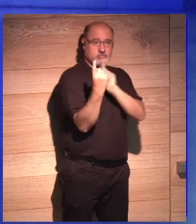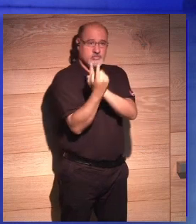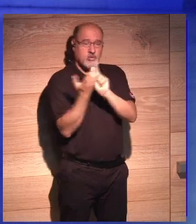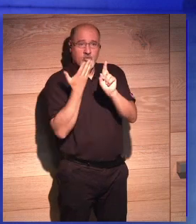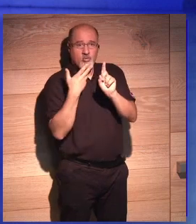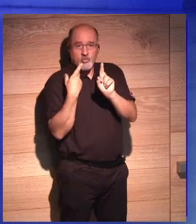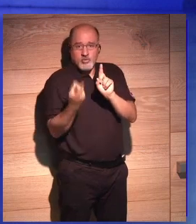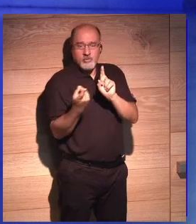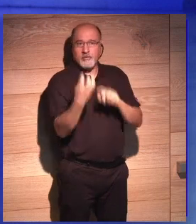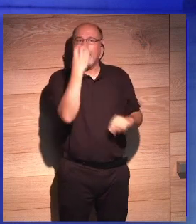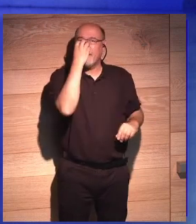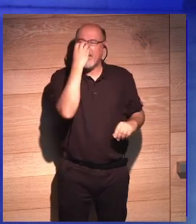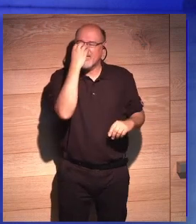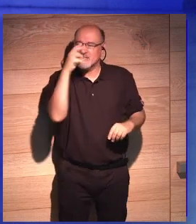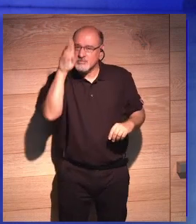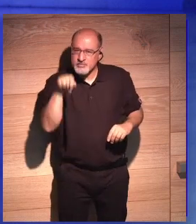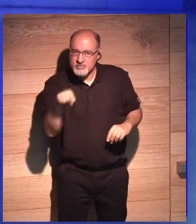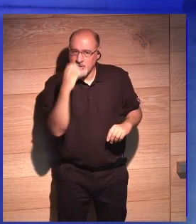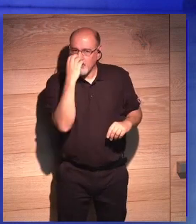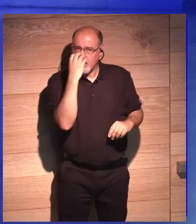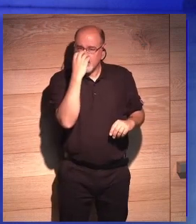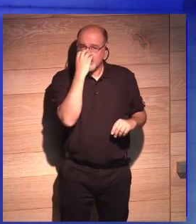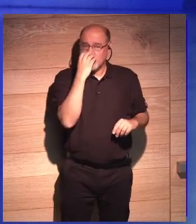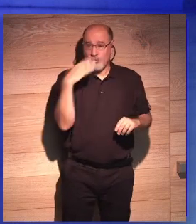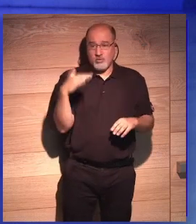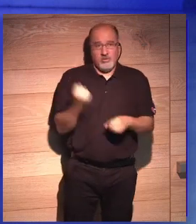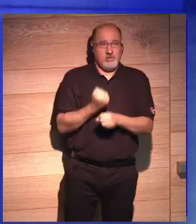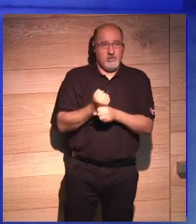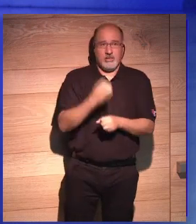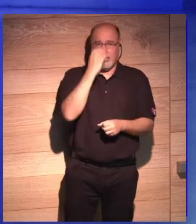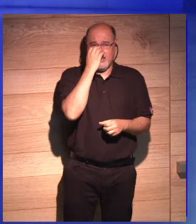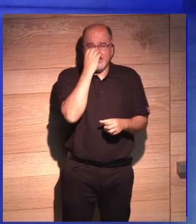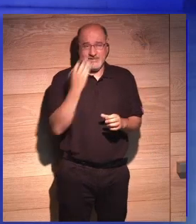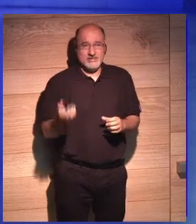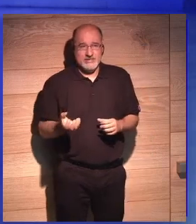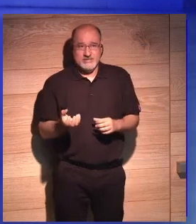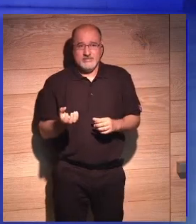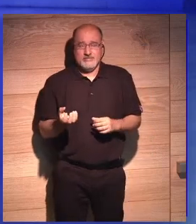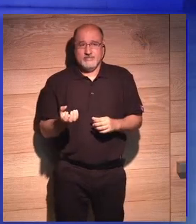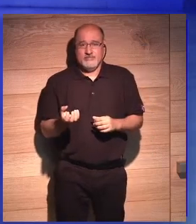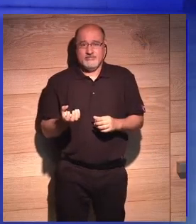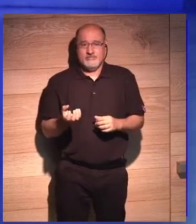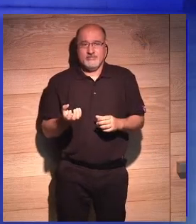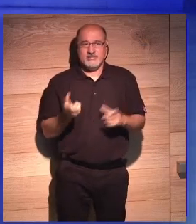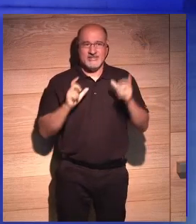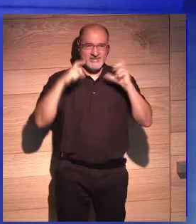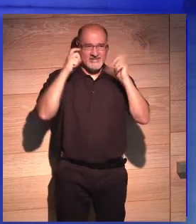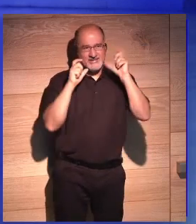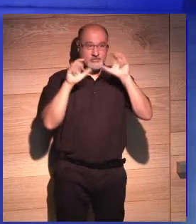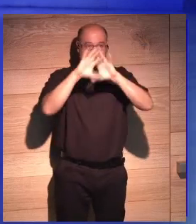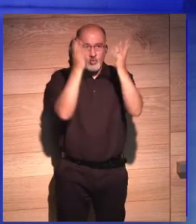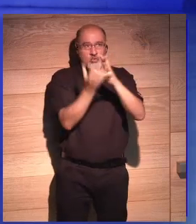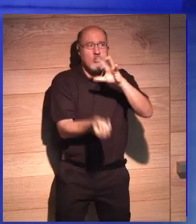clown, and her job essentially was to be a character in the world that we created and create a